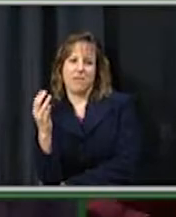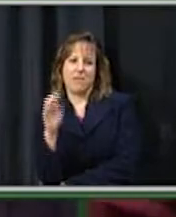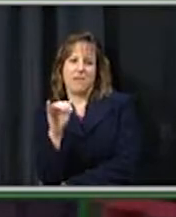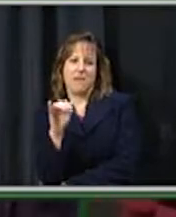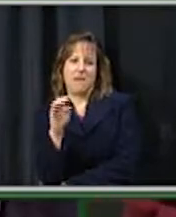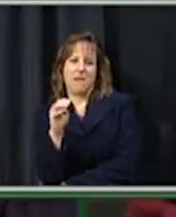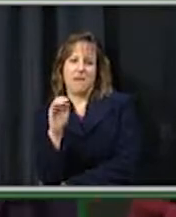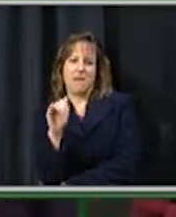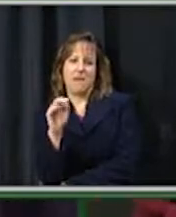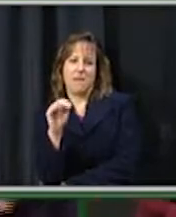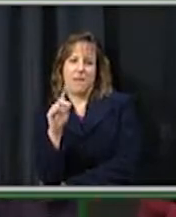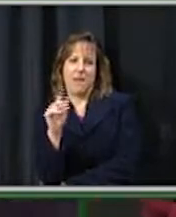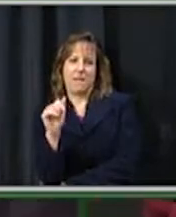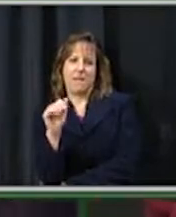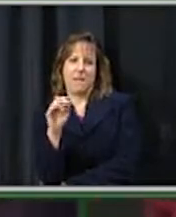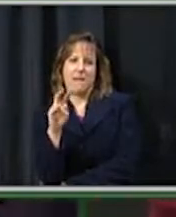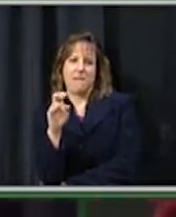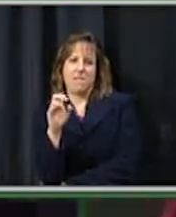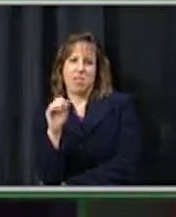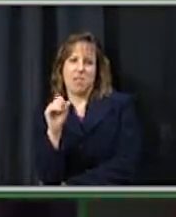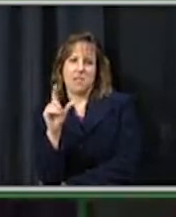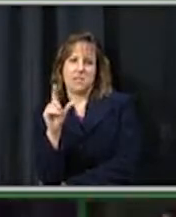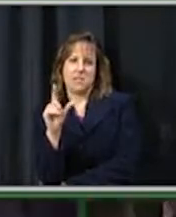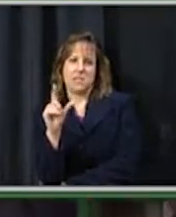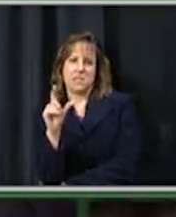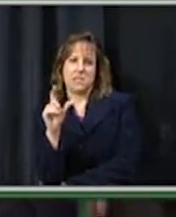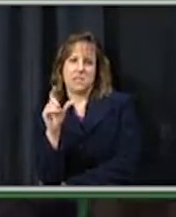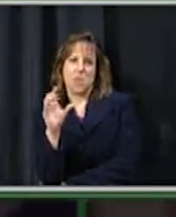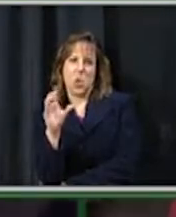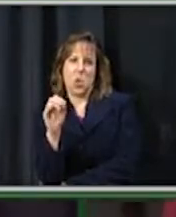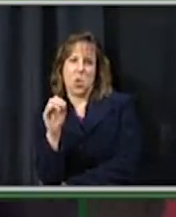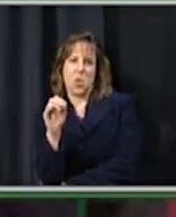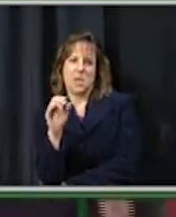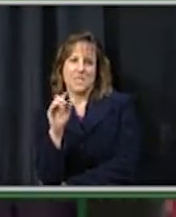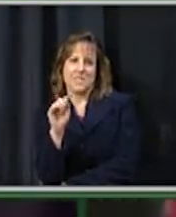Amanda Velasco. Taylor Gregory.